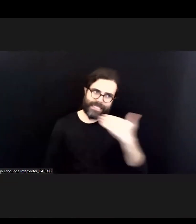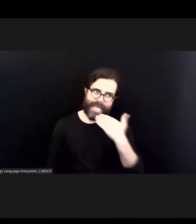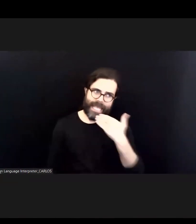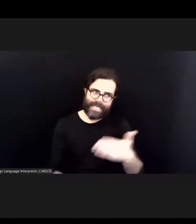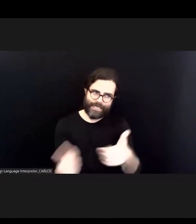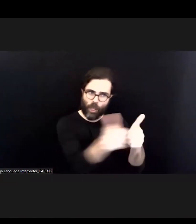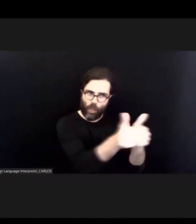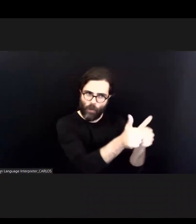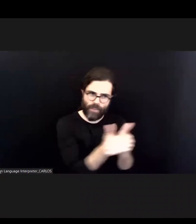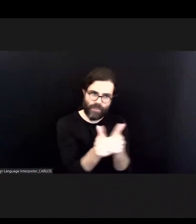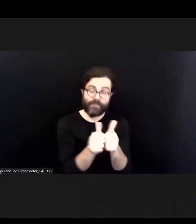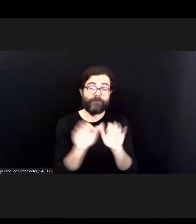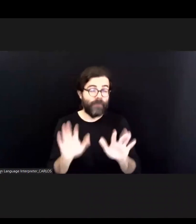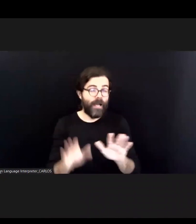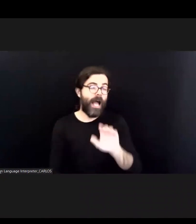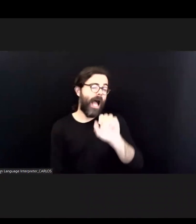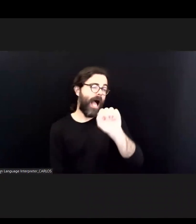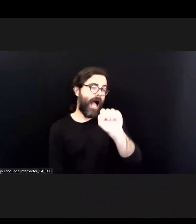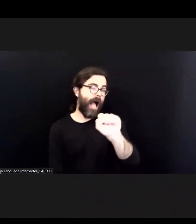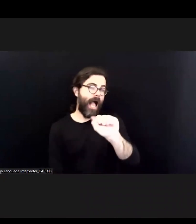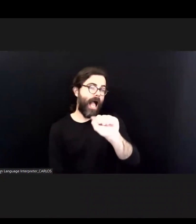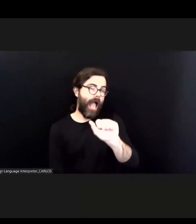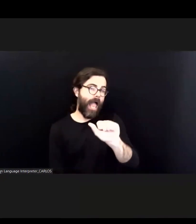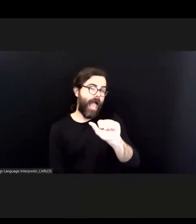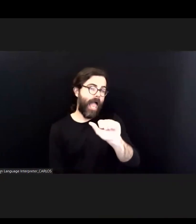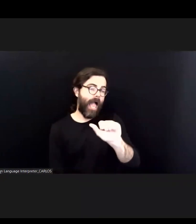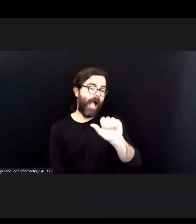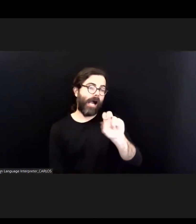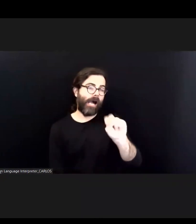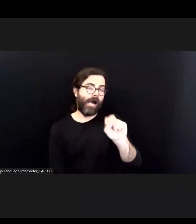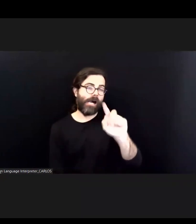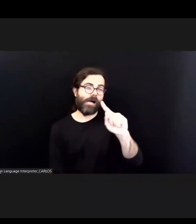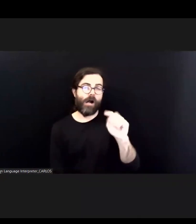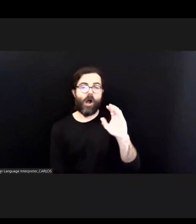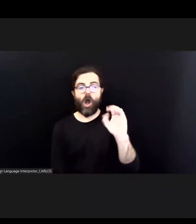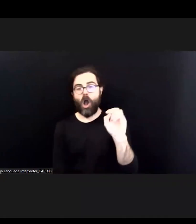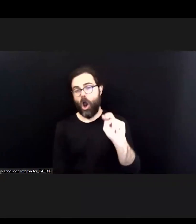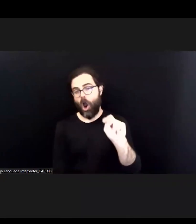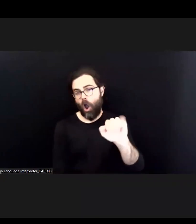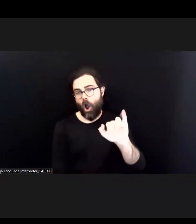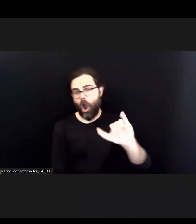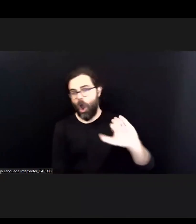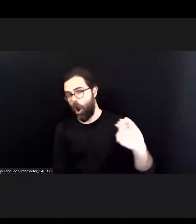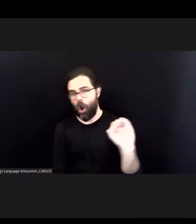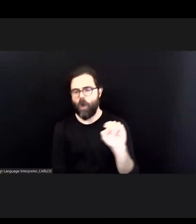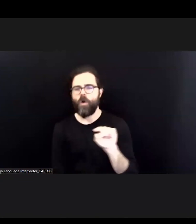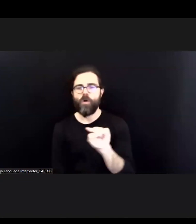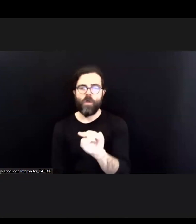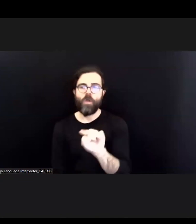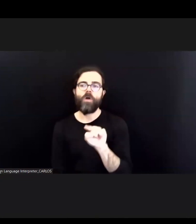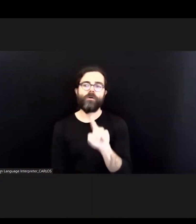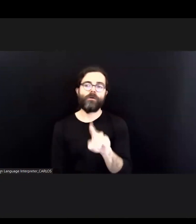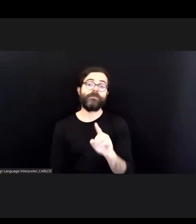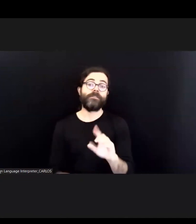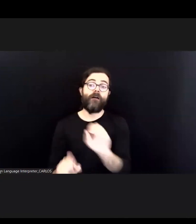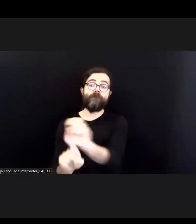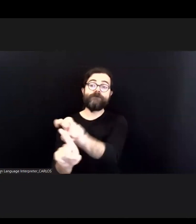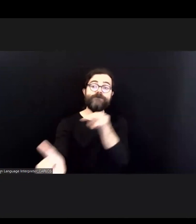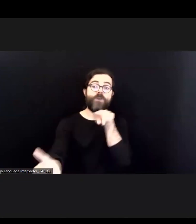the outstanding contribution to the workshop, really from the user's perspective of Loredana and František to